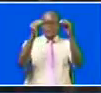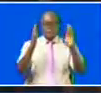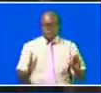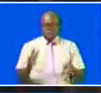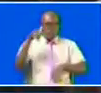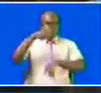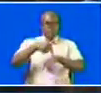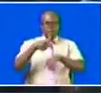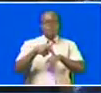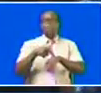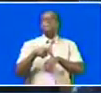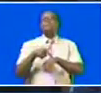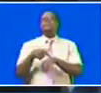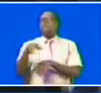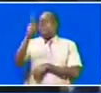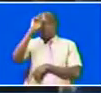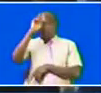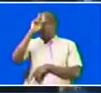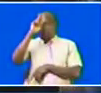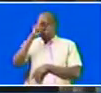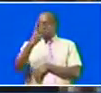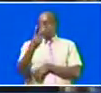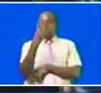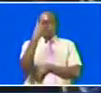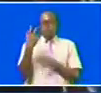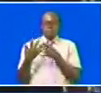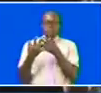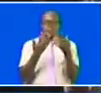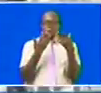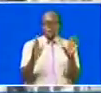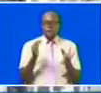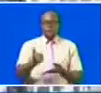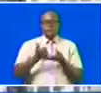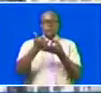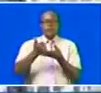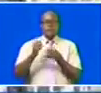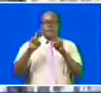time of going on air, police had taken two suspects into custody to assist in